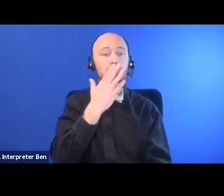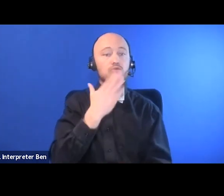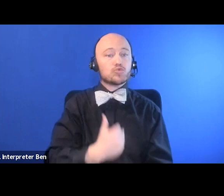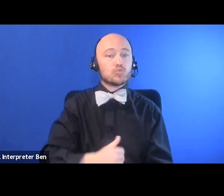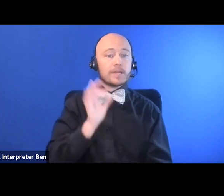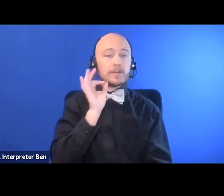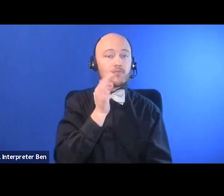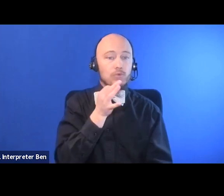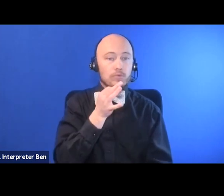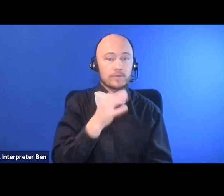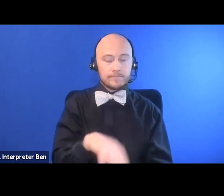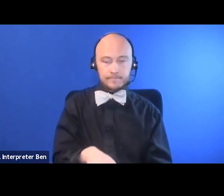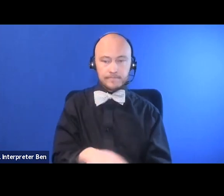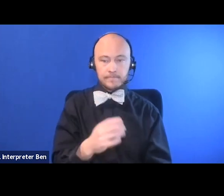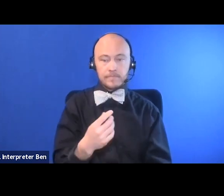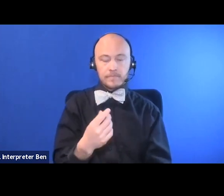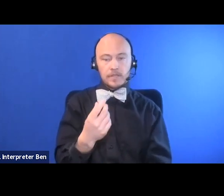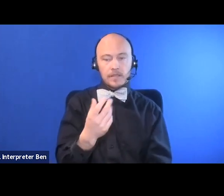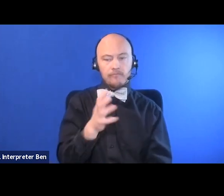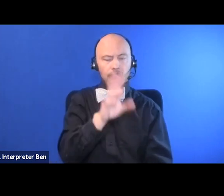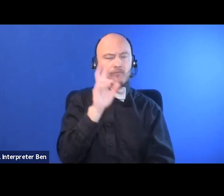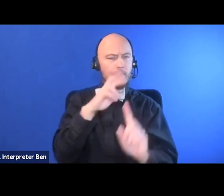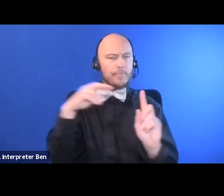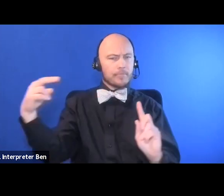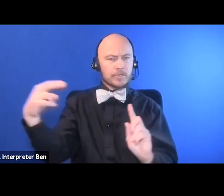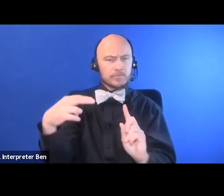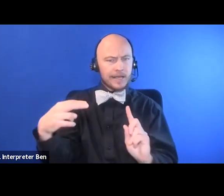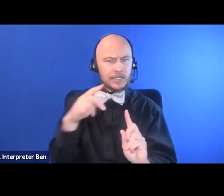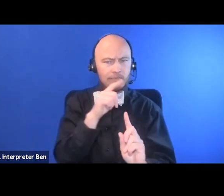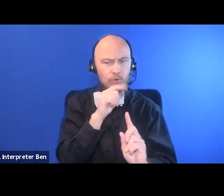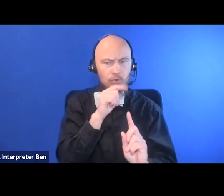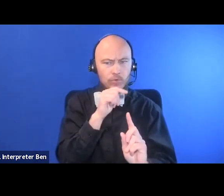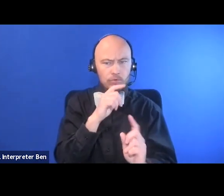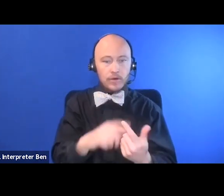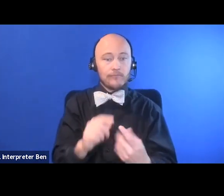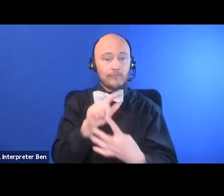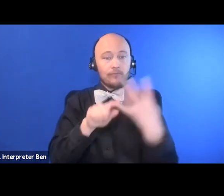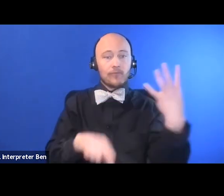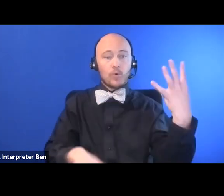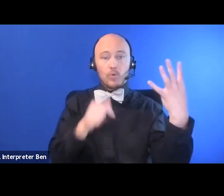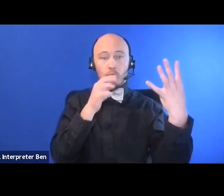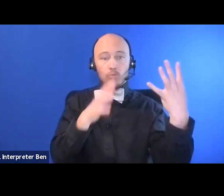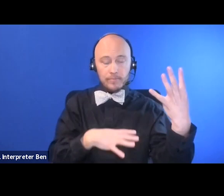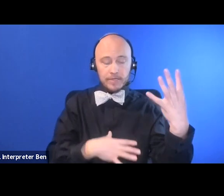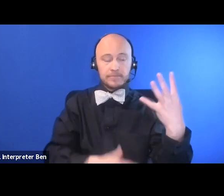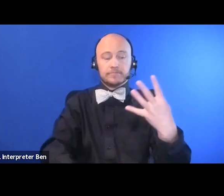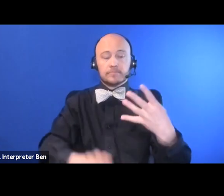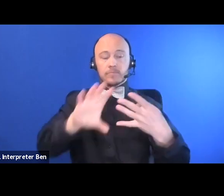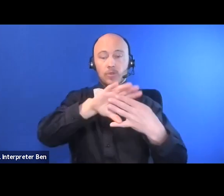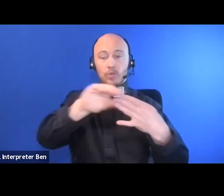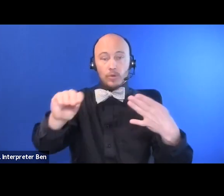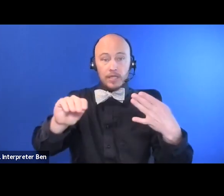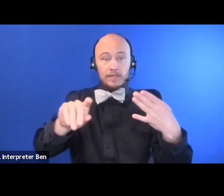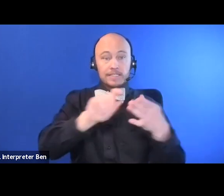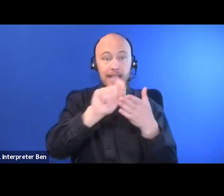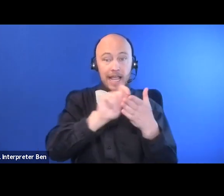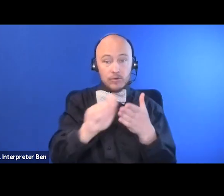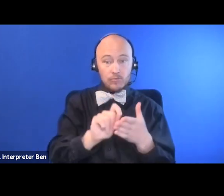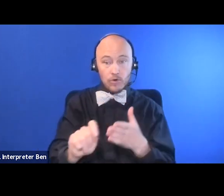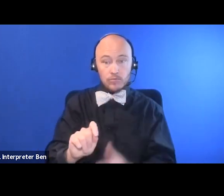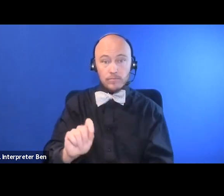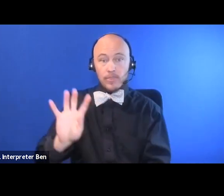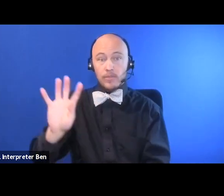Fruits, and it's told from the point of view of four women, three of whom I wrote, and the fourth